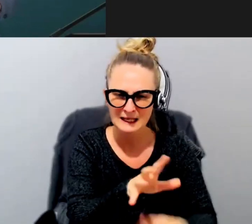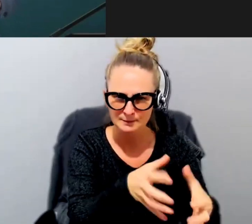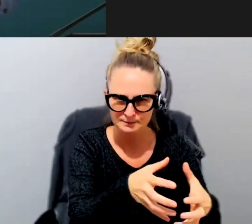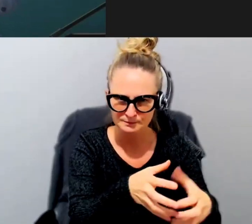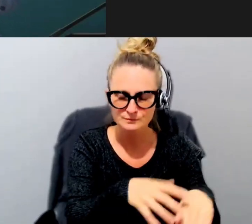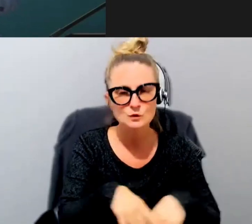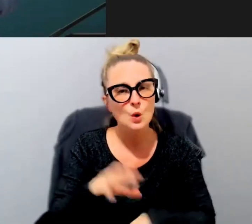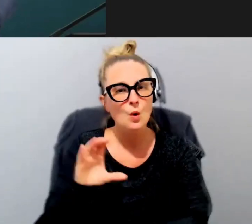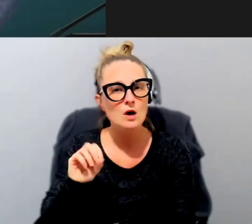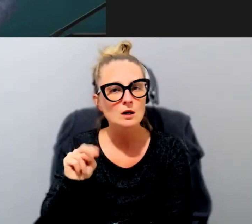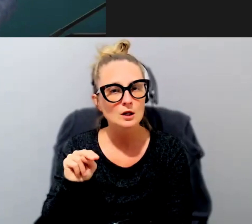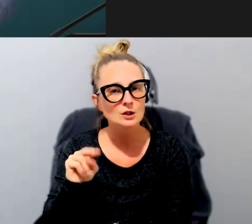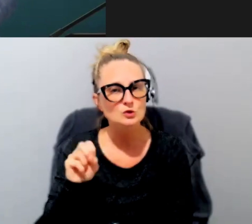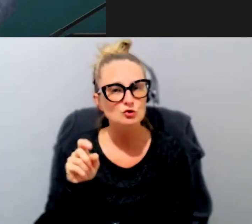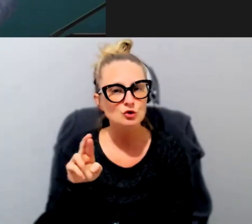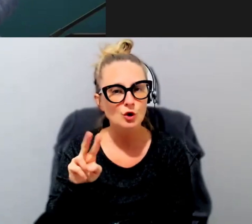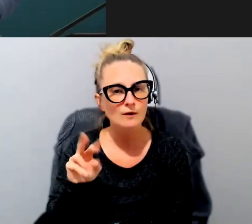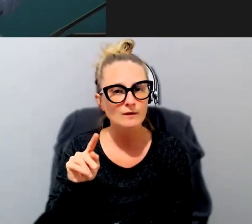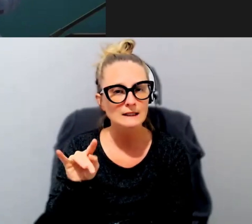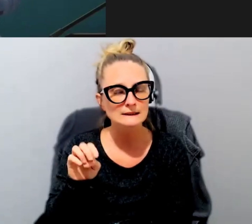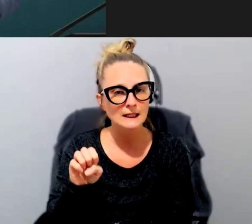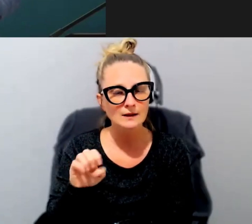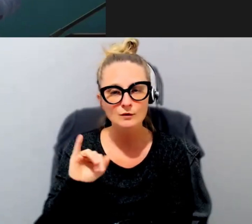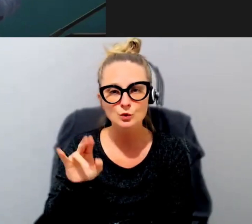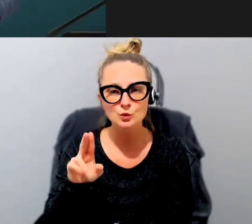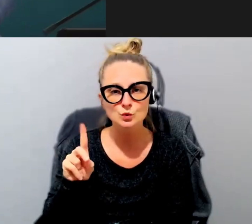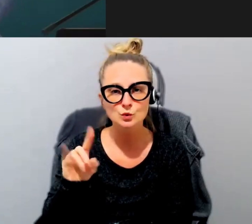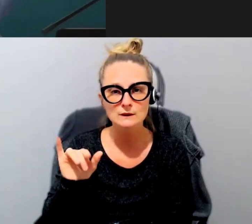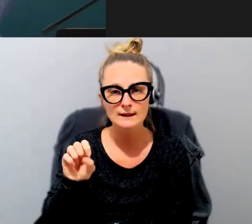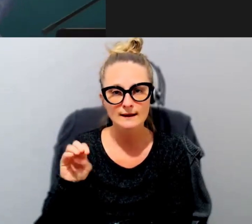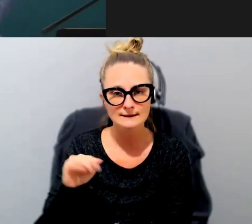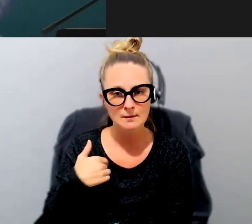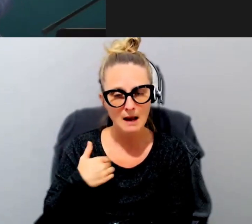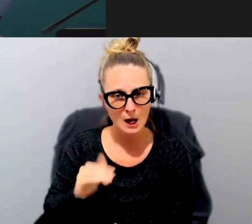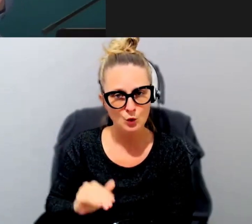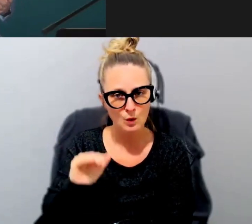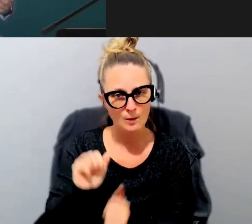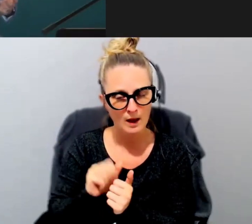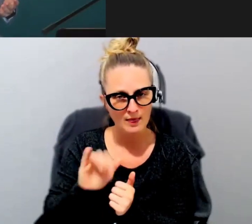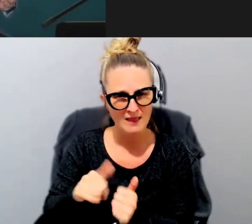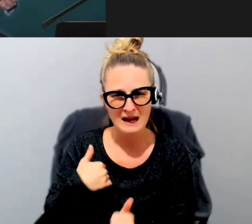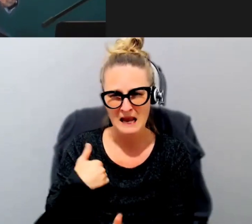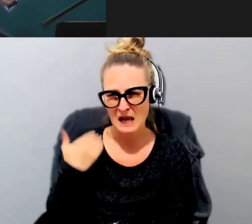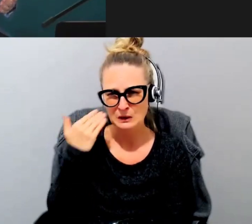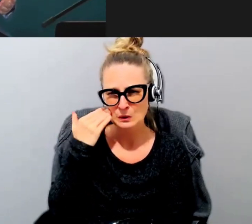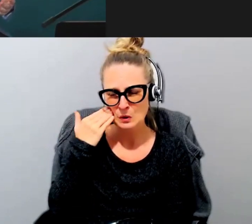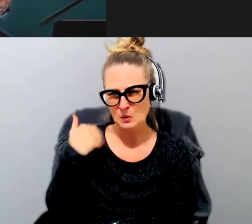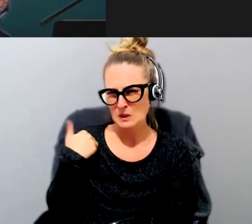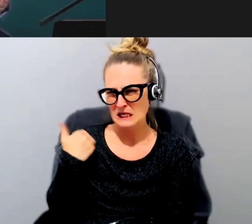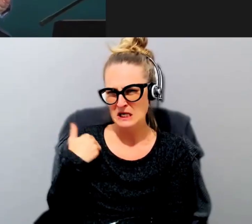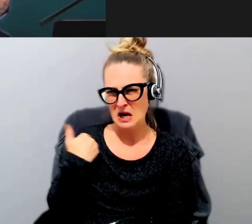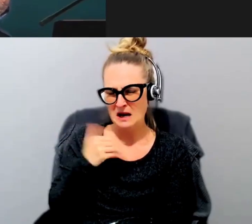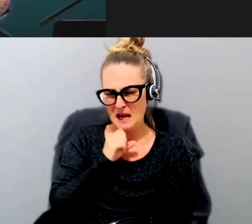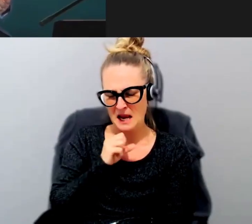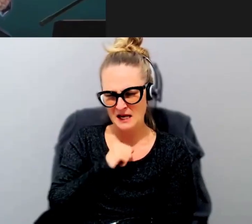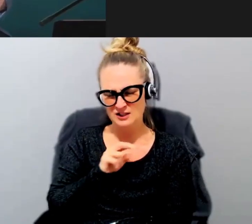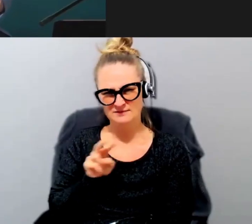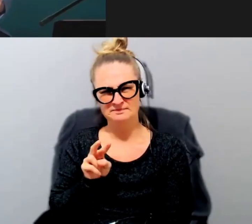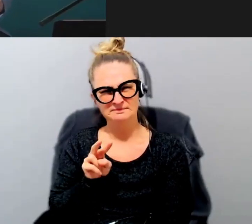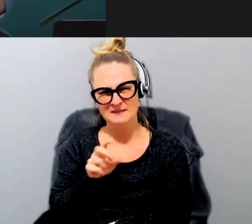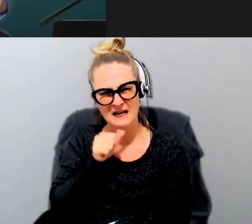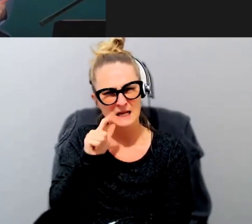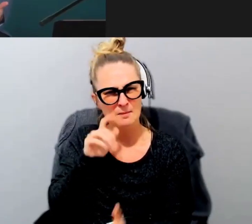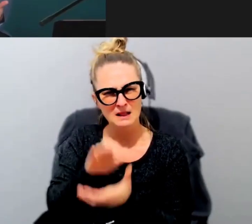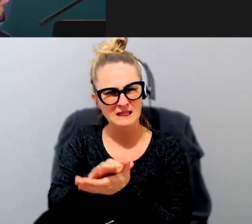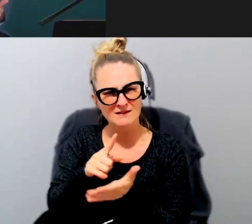Judaism is what I grew up with, and I knew from a very young age that I did not believe the words I was saying